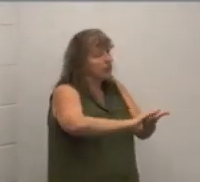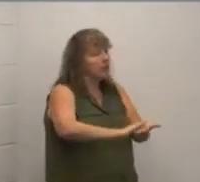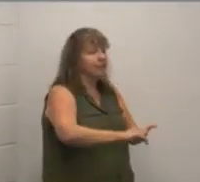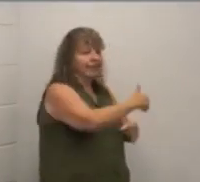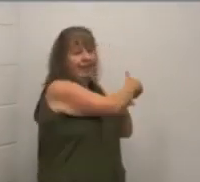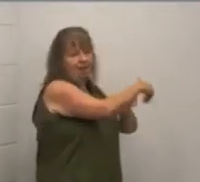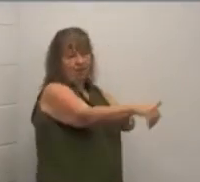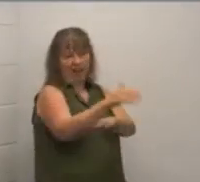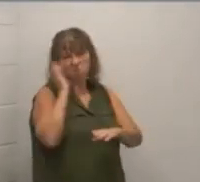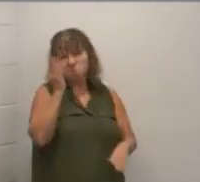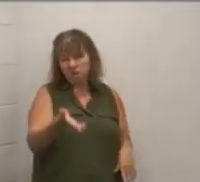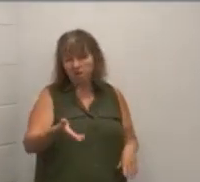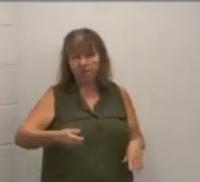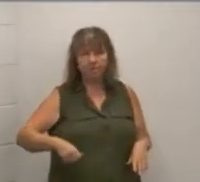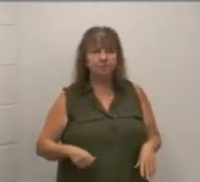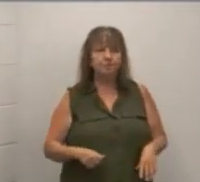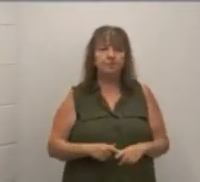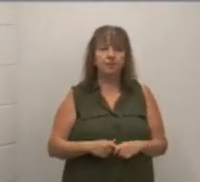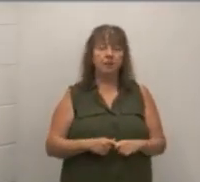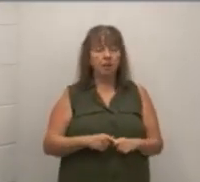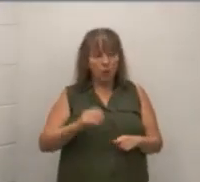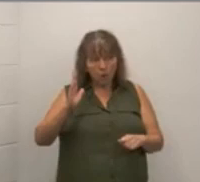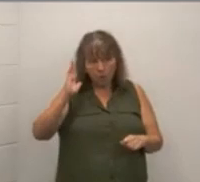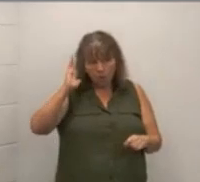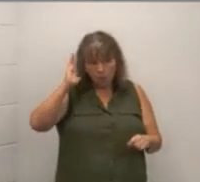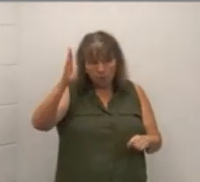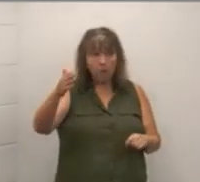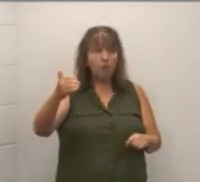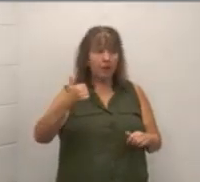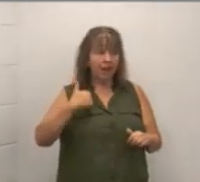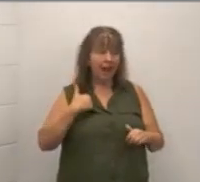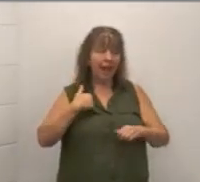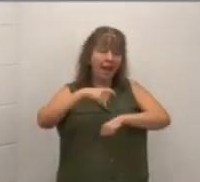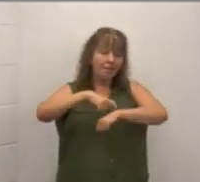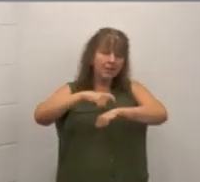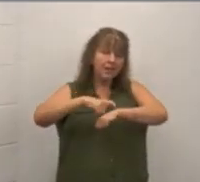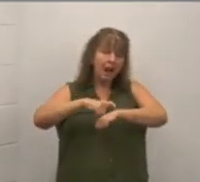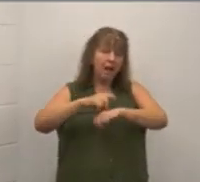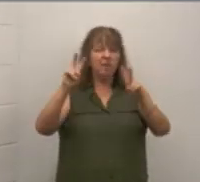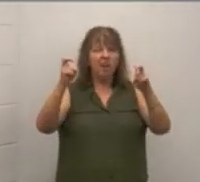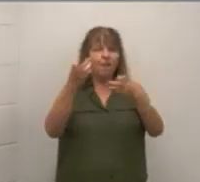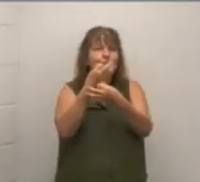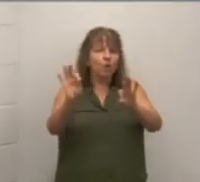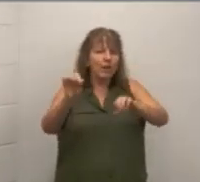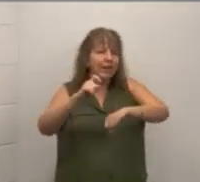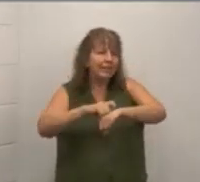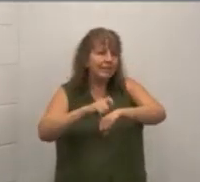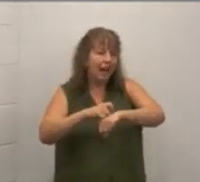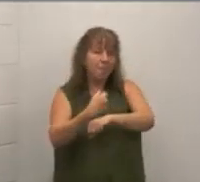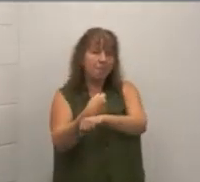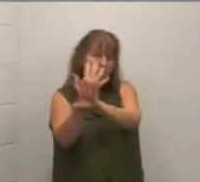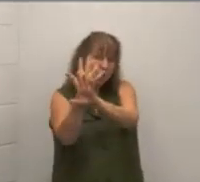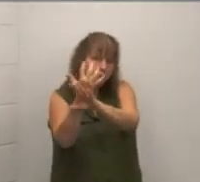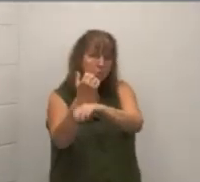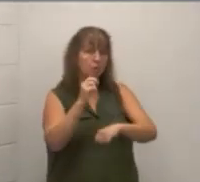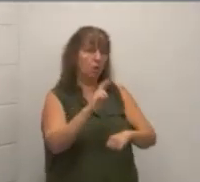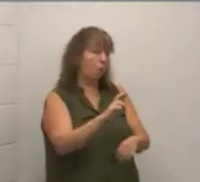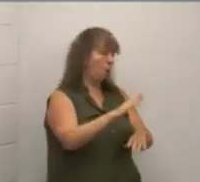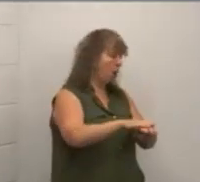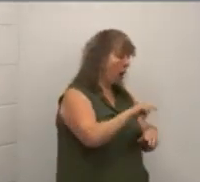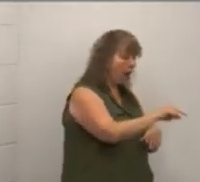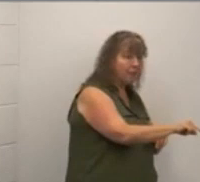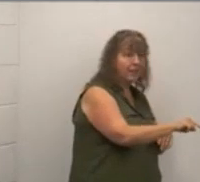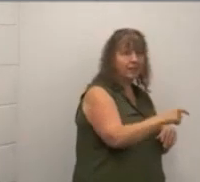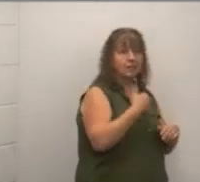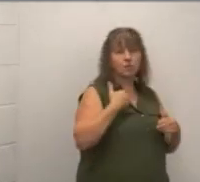Will there be any unstructured yet supervised virtual time in either for the remote model or on hybrid